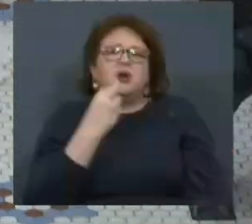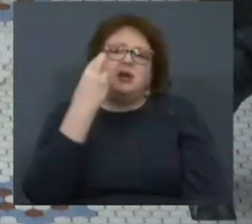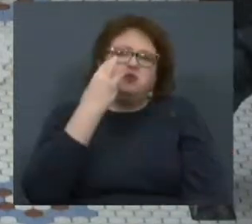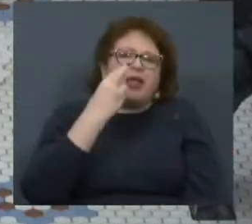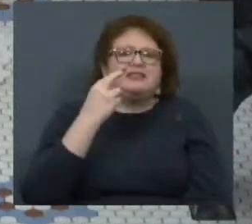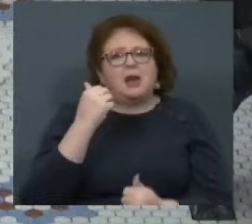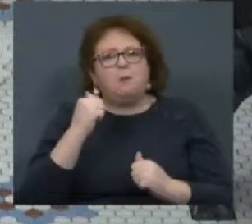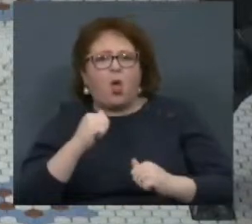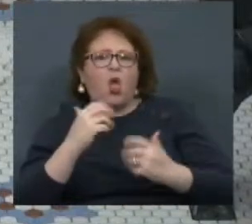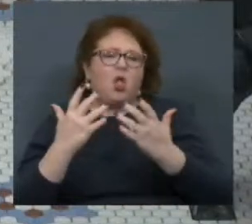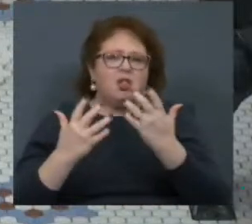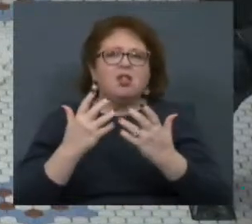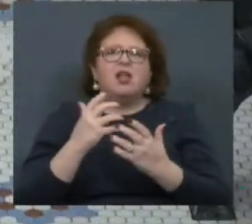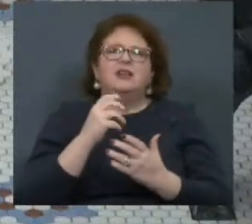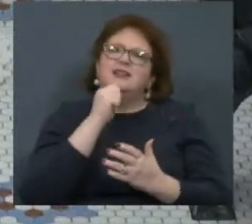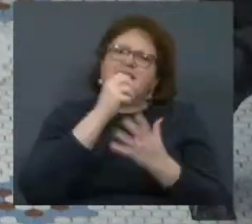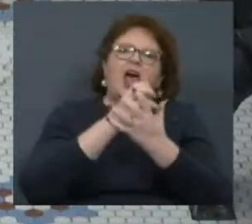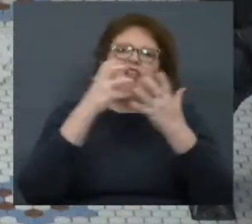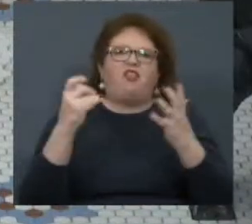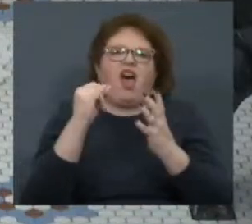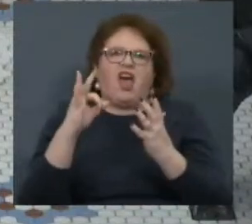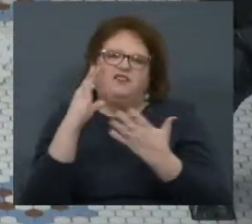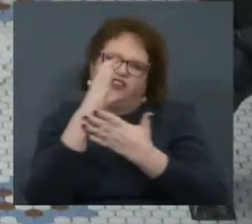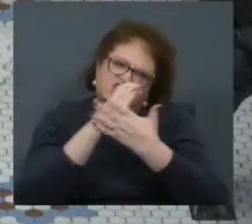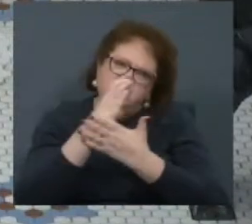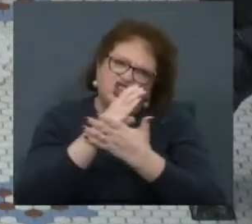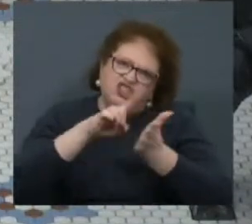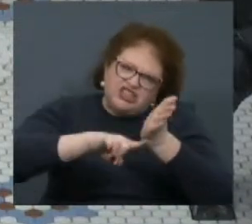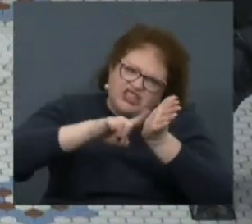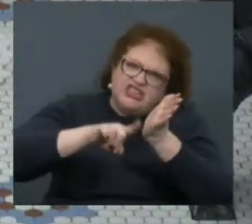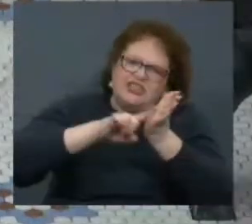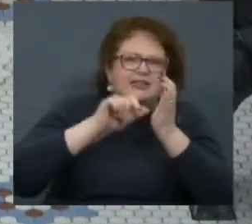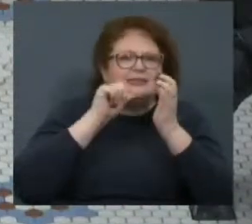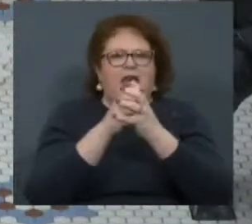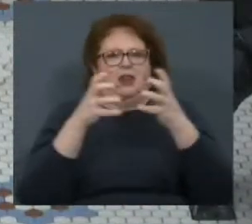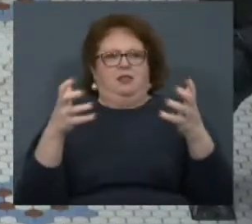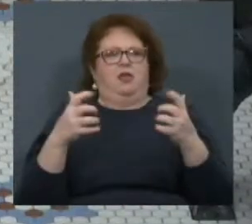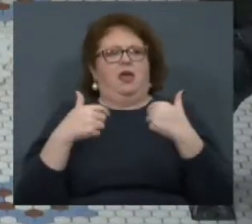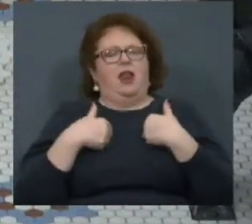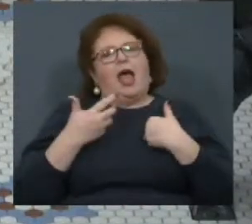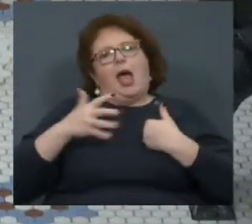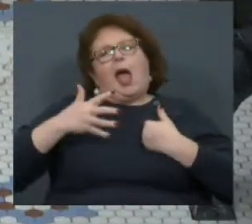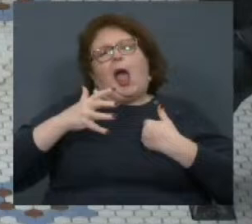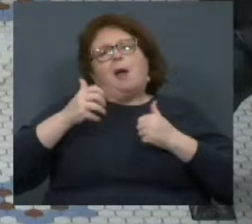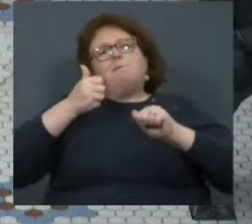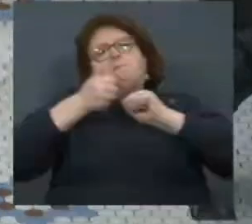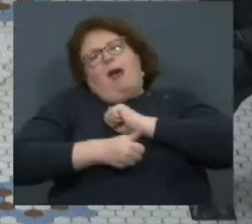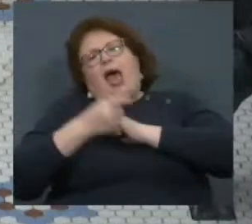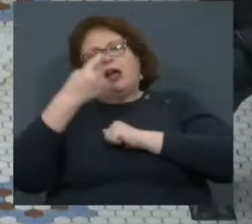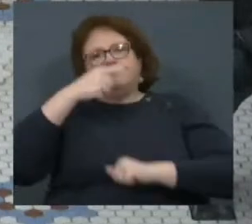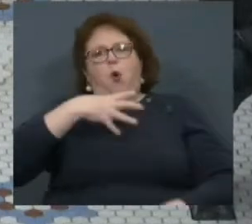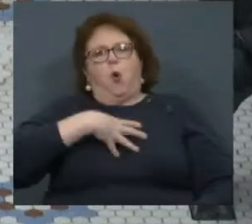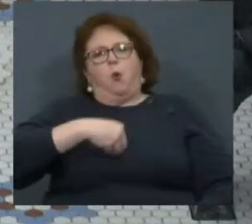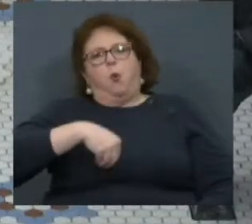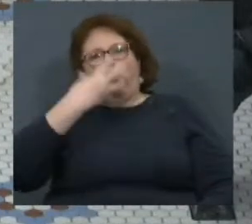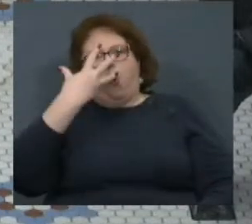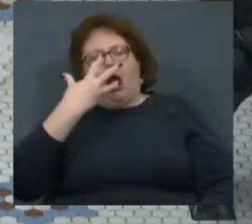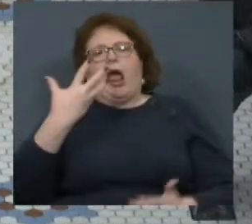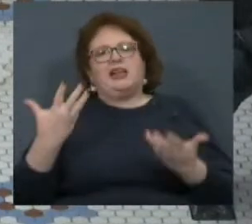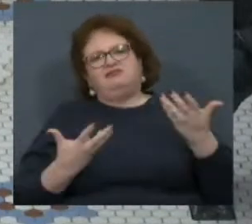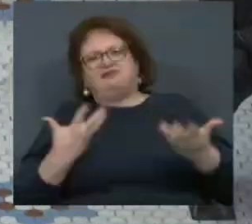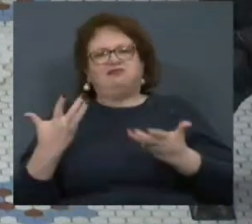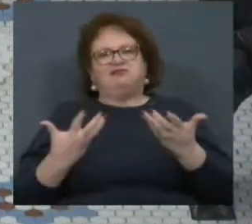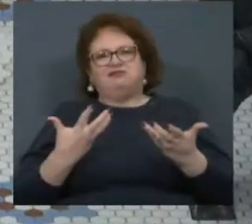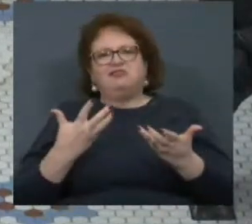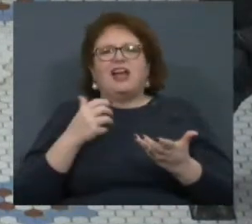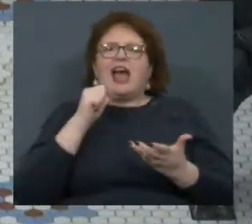amount of scrutiny or harassment. I'm passably white enough, so usually I can get away with certain things and,